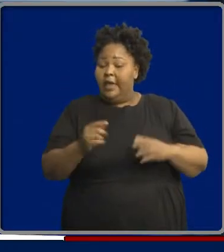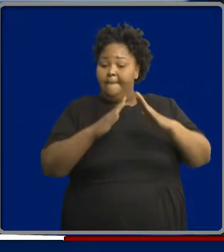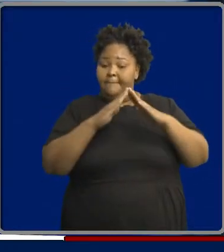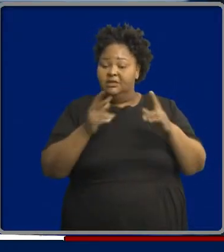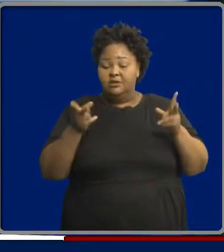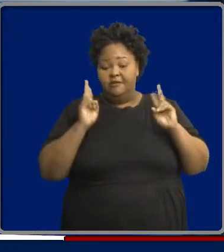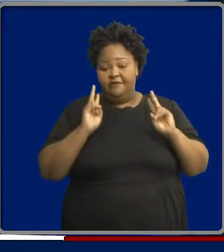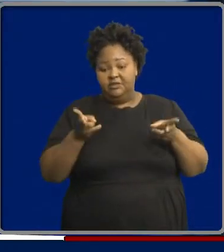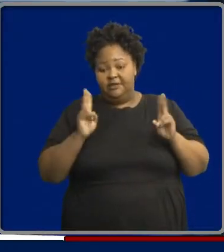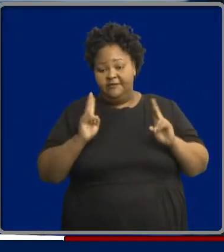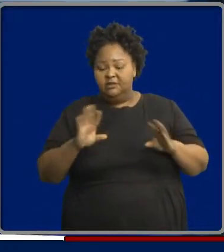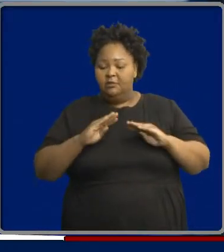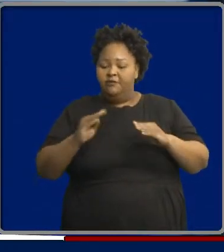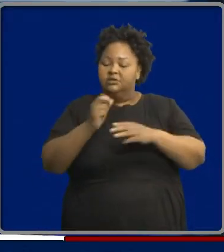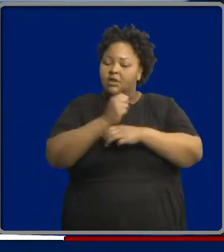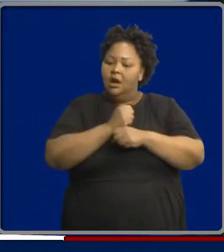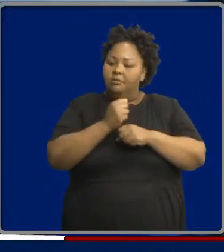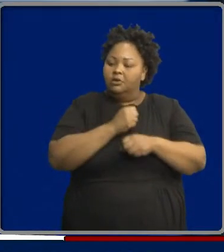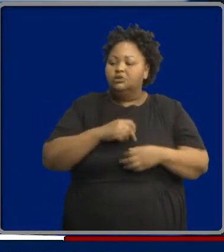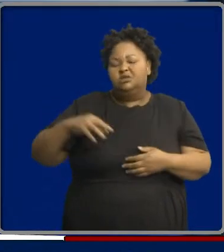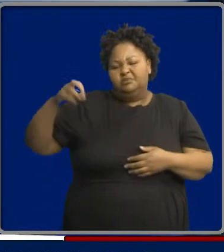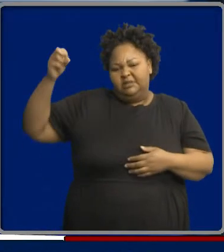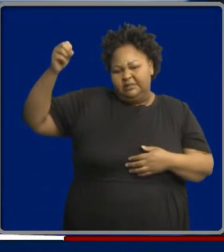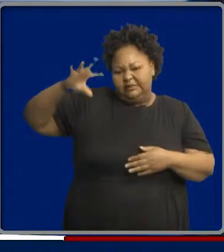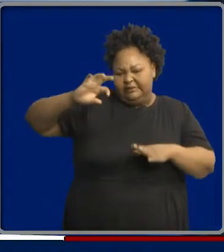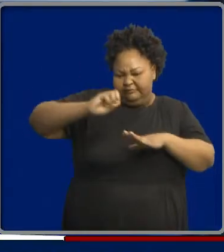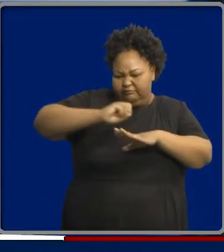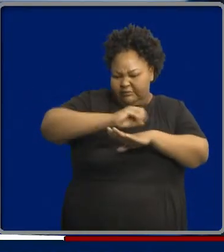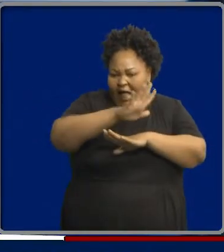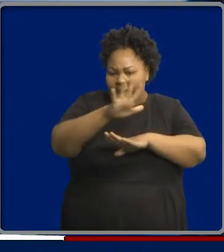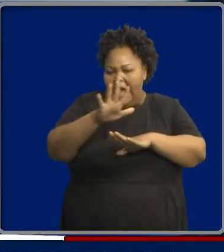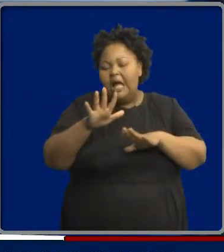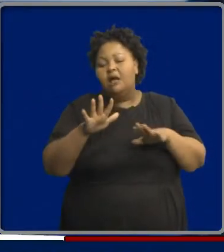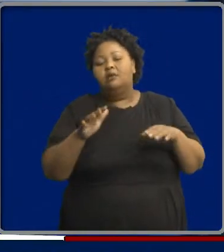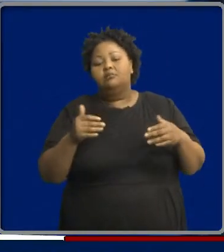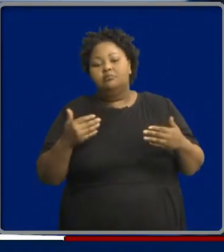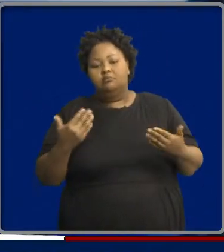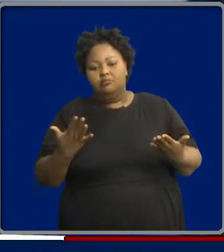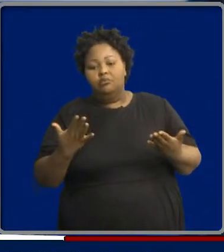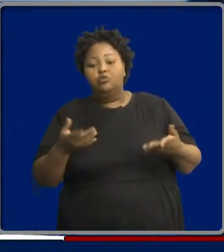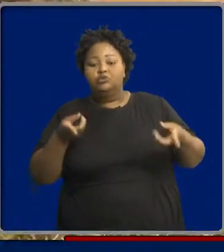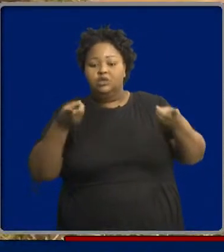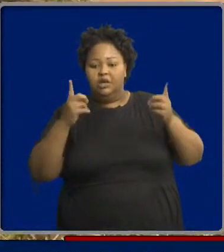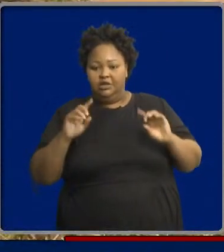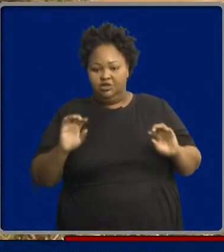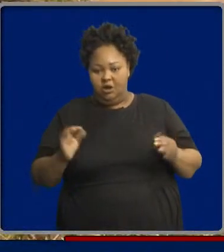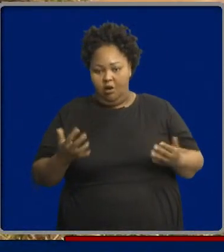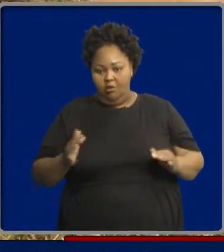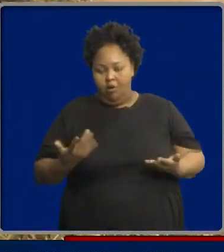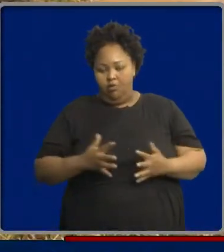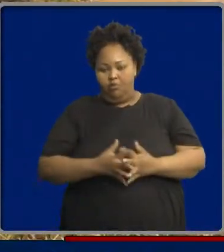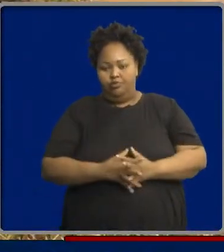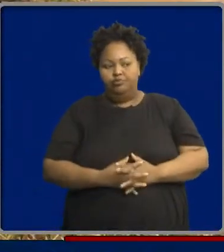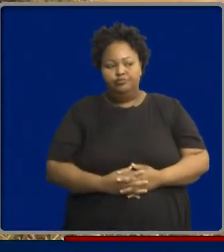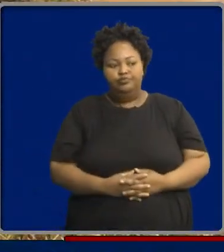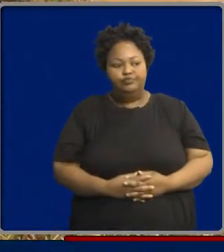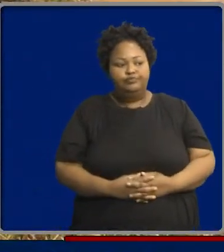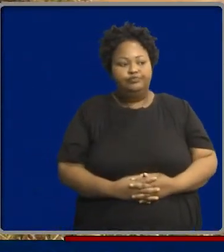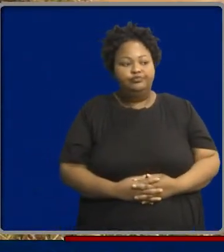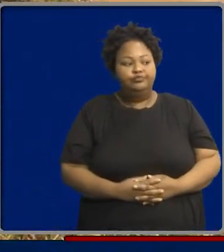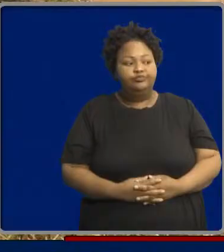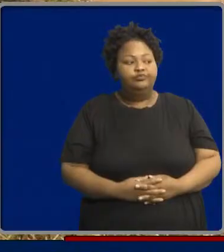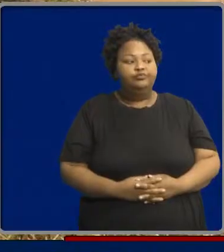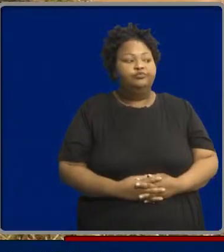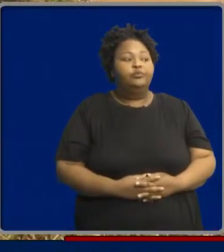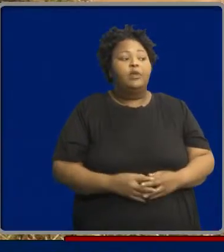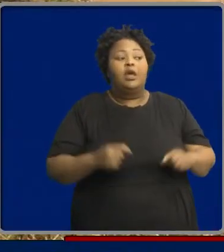public education on nuclear energy, radiation and potential exposure risks. As the Kingdom of Eswatini is preparing